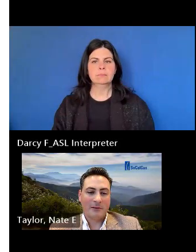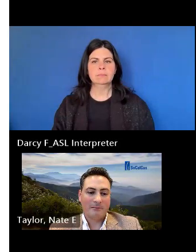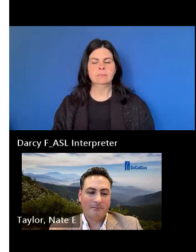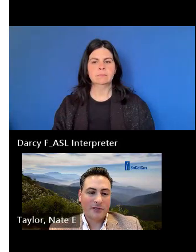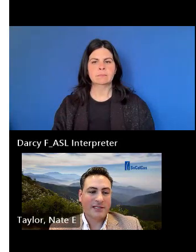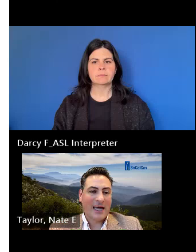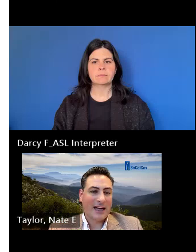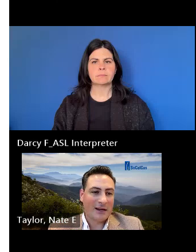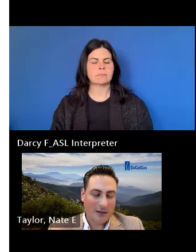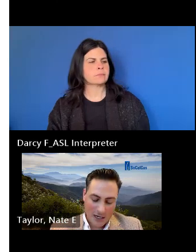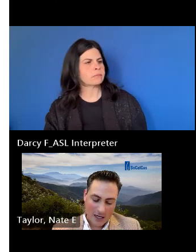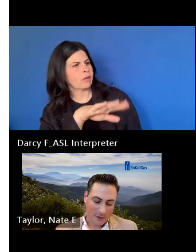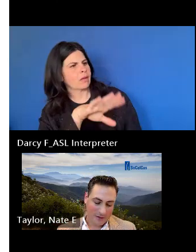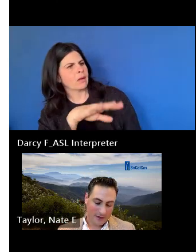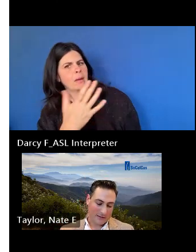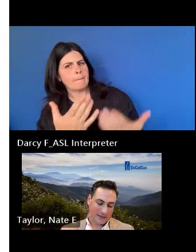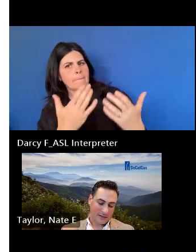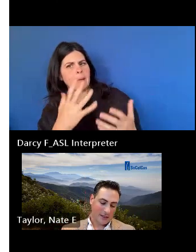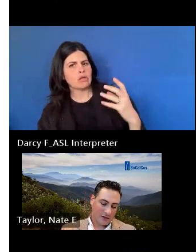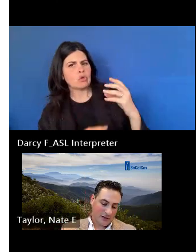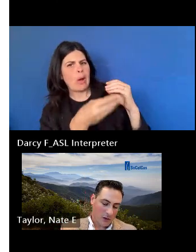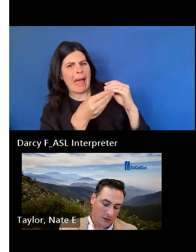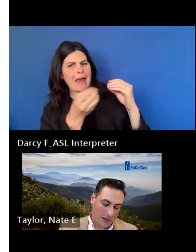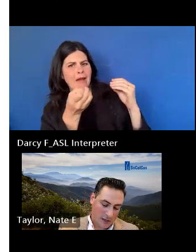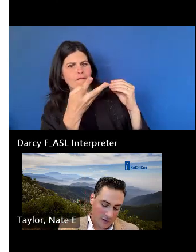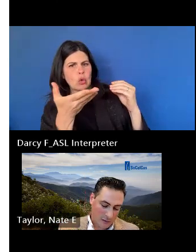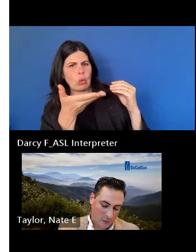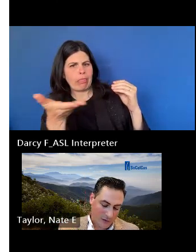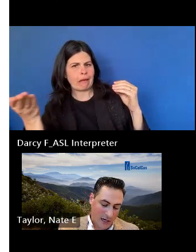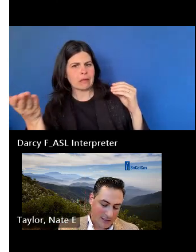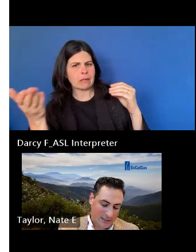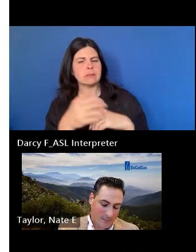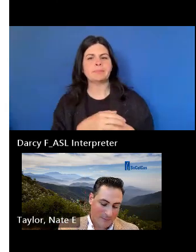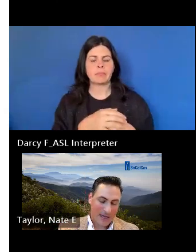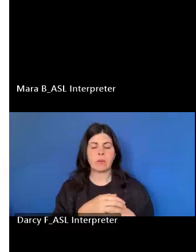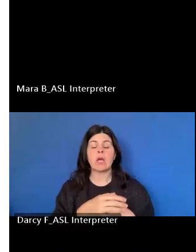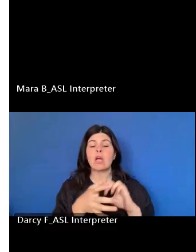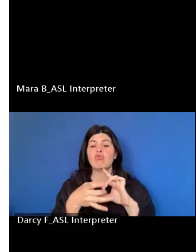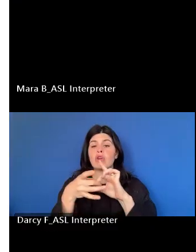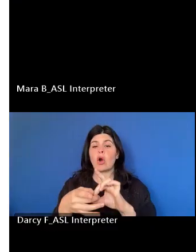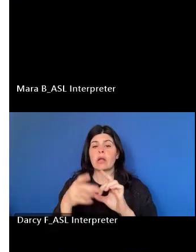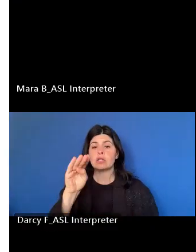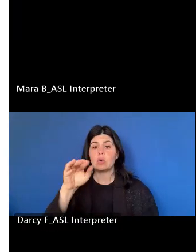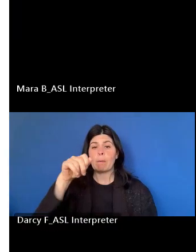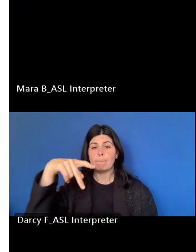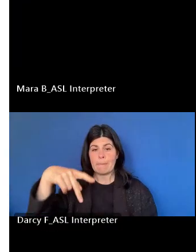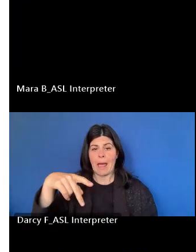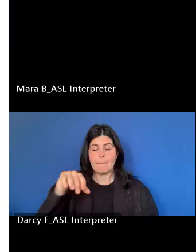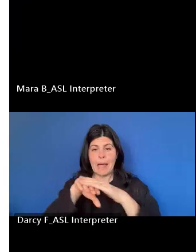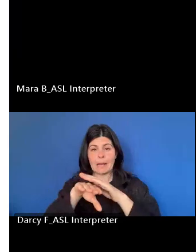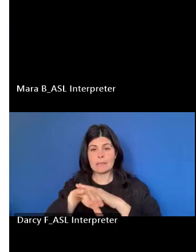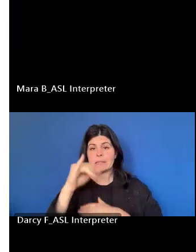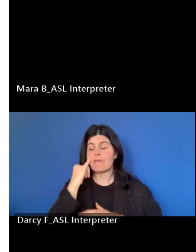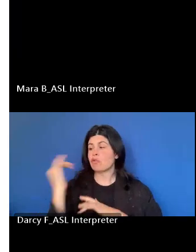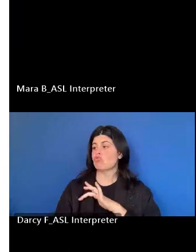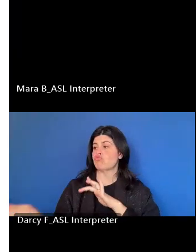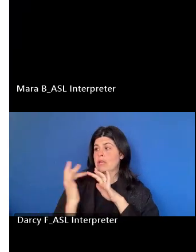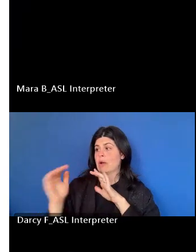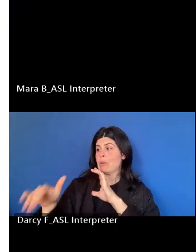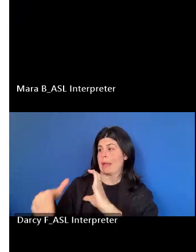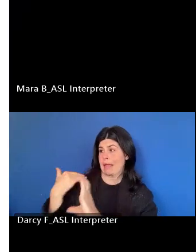Maybe just to add a couple of things. So with regard to the map access, if you reach out to us via